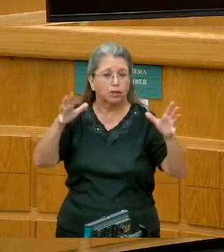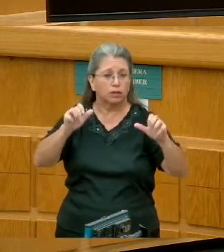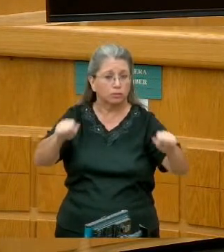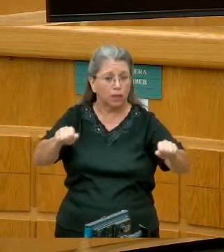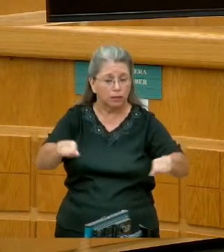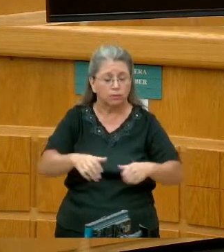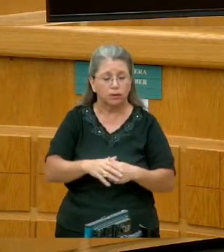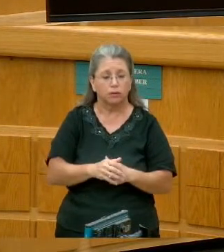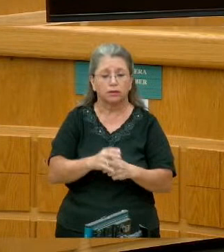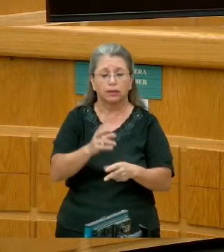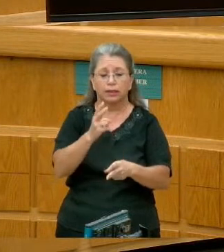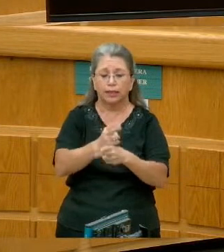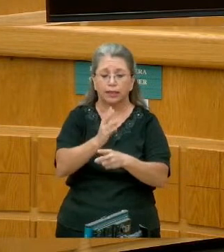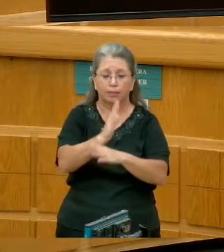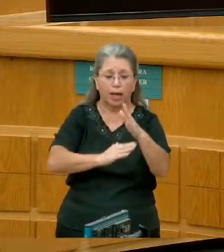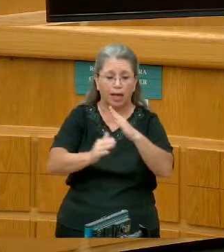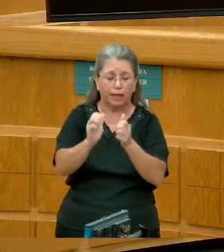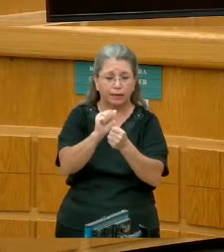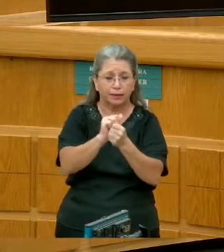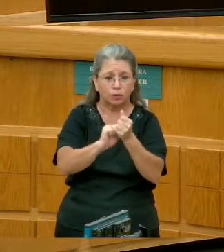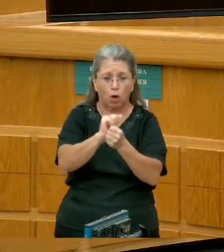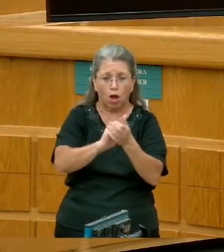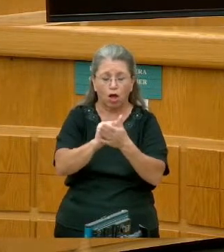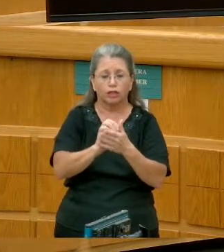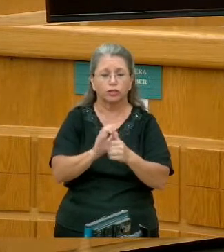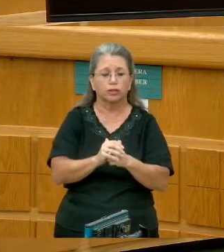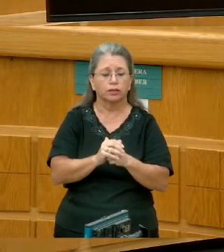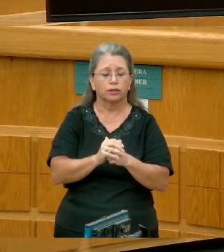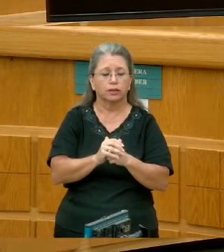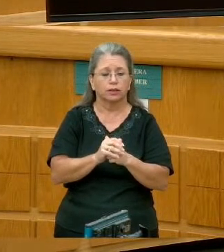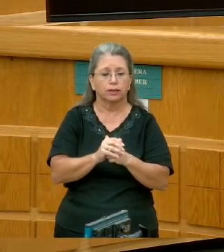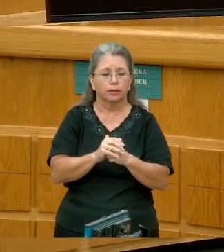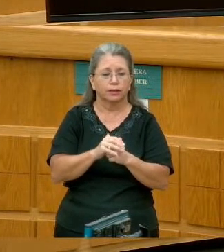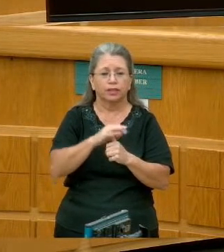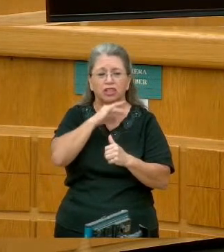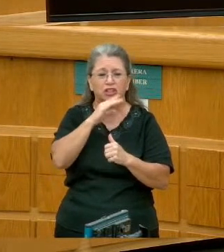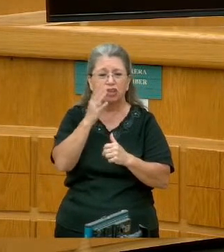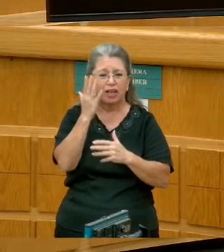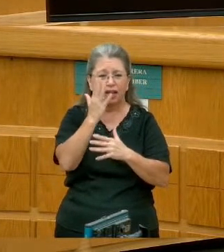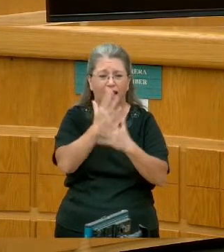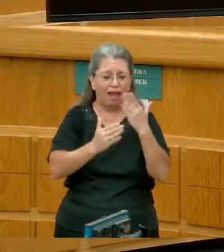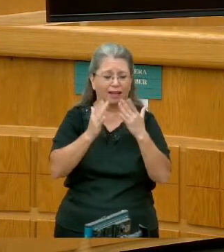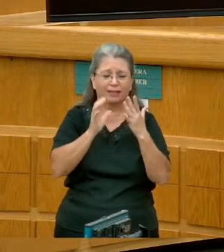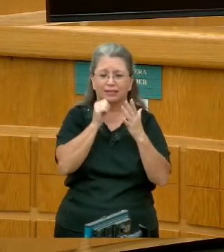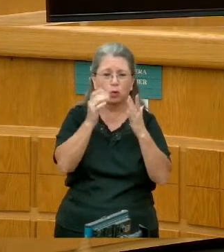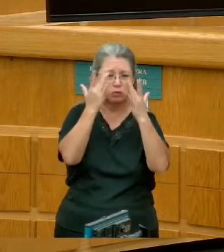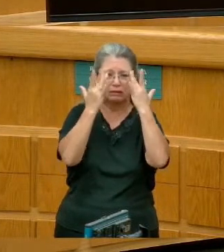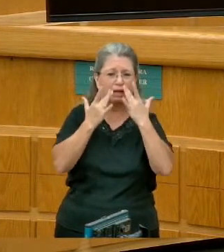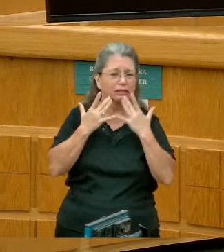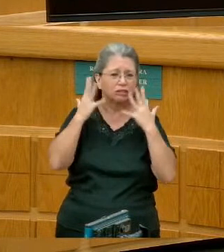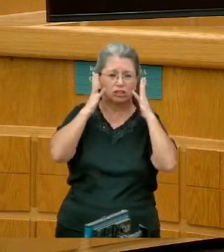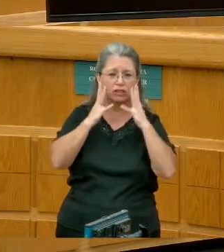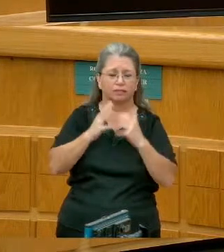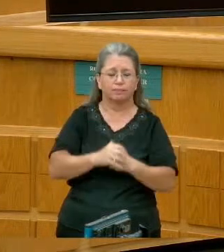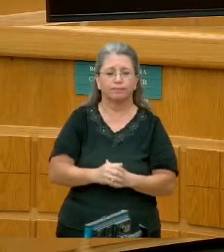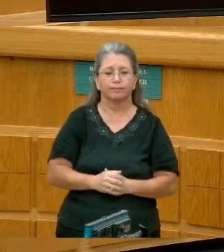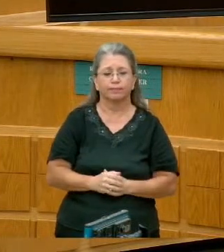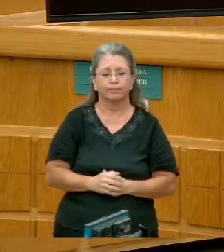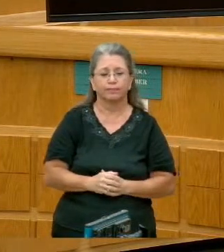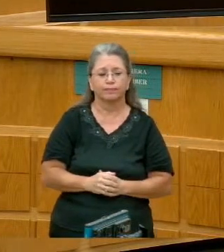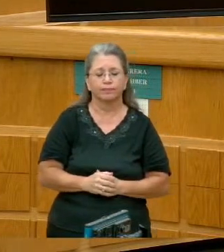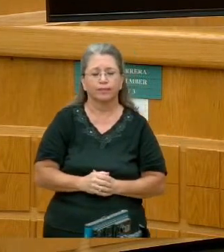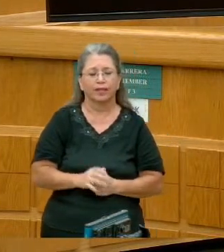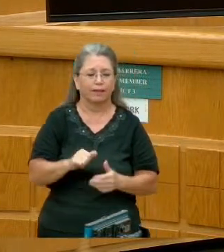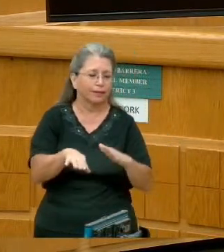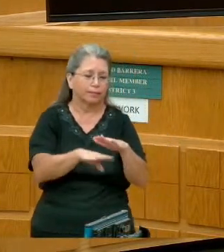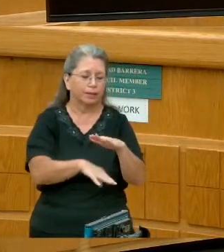and keeping your hands washed, and keeping dirty hands off your face. Those are some of the basic ones. Okay, so that concludes